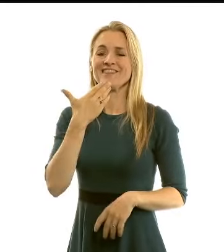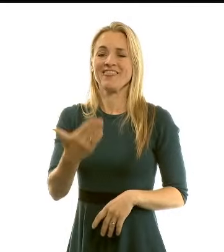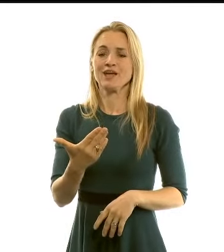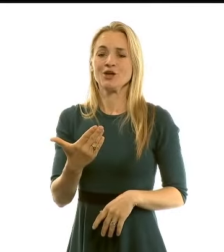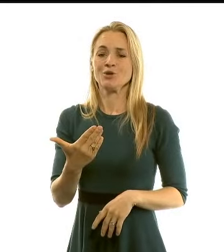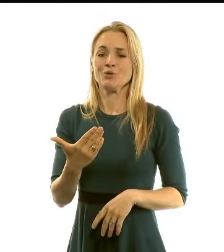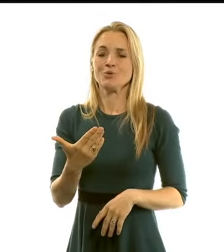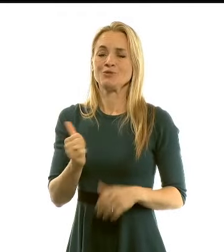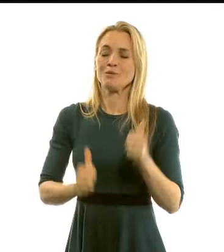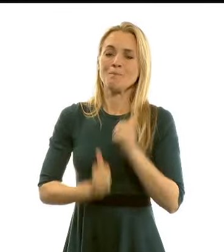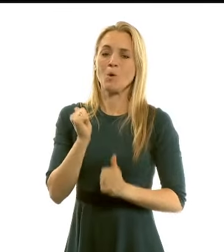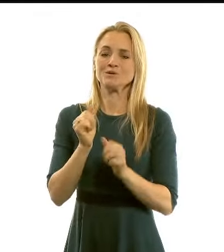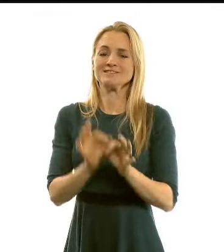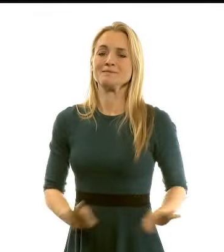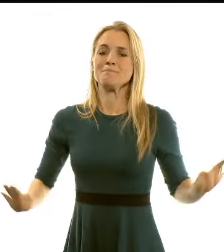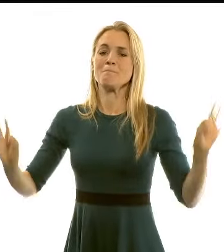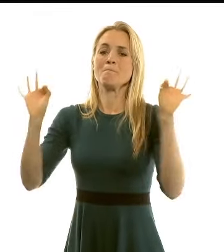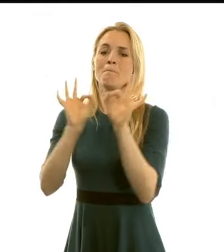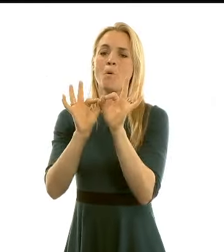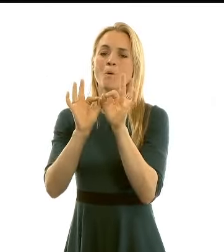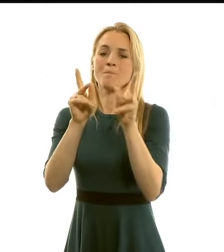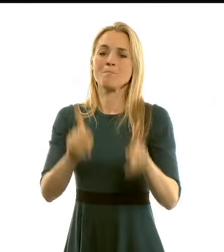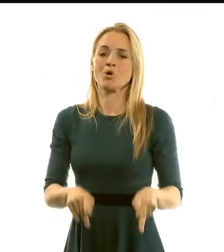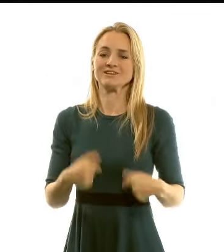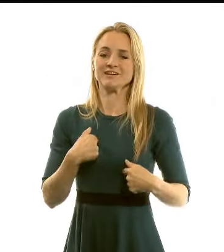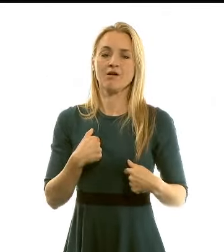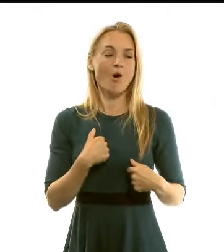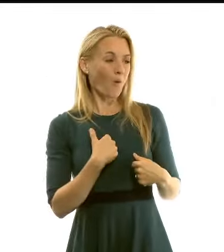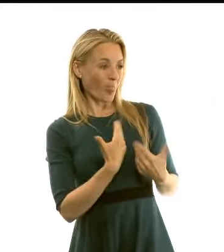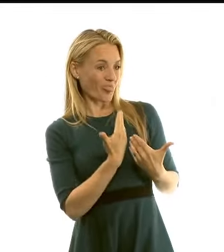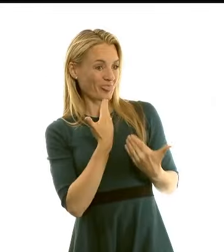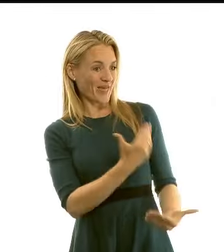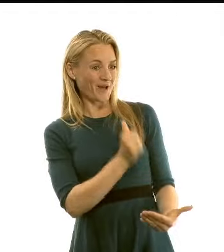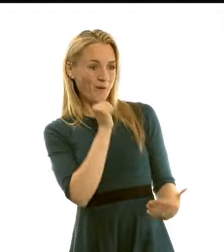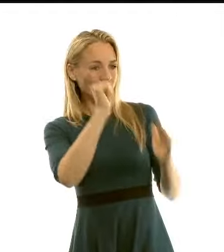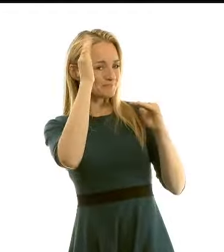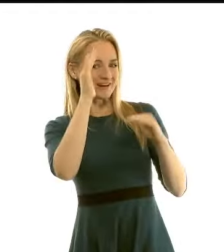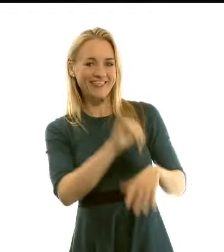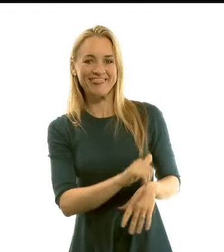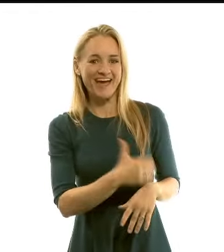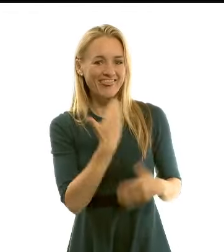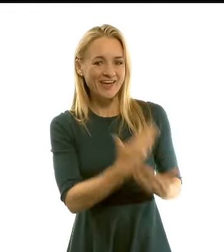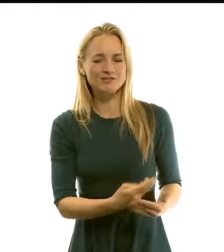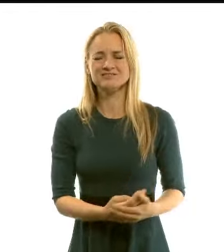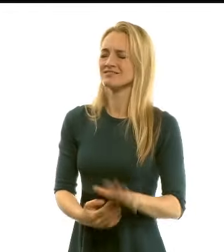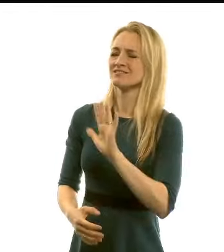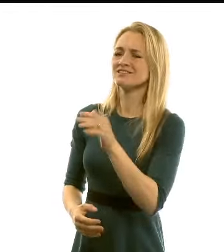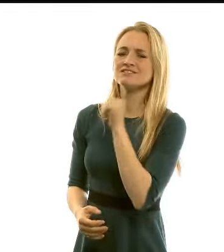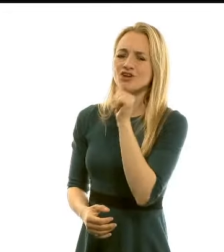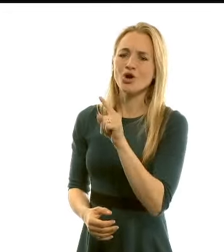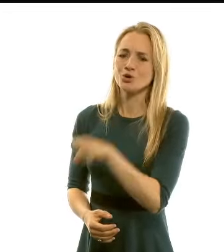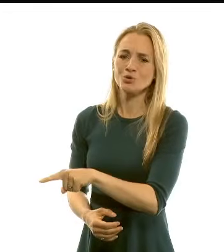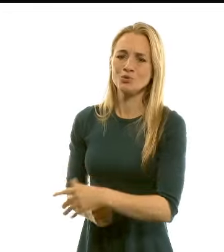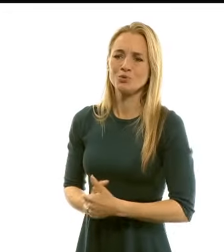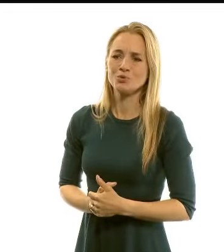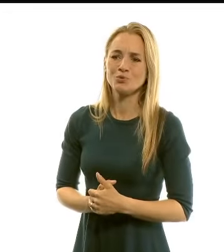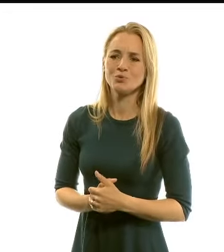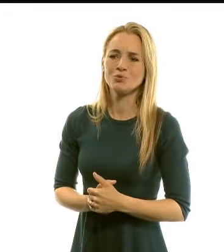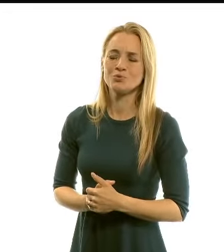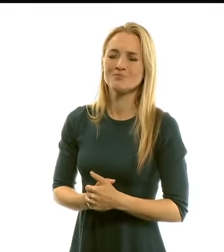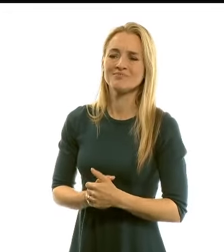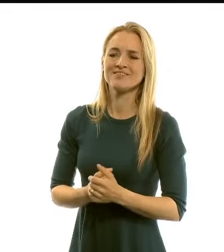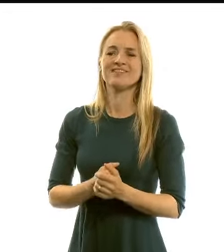Yeah, oh, thank you. Wow, was not expecting that at all. I'm getting a little emotional here. Thank you. It's not you, Joel. It's all the amazing LEGO families and